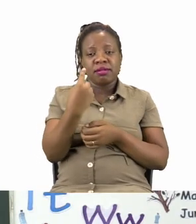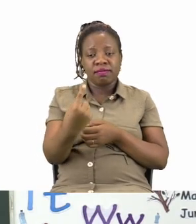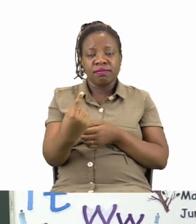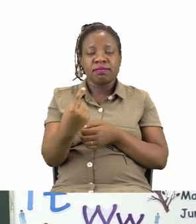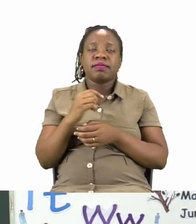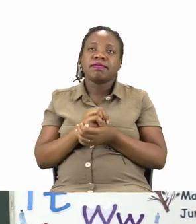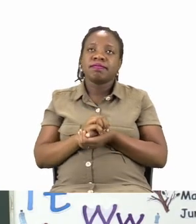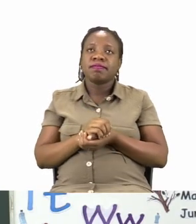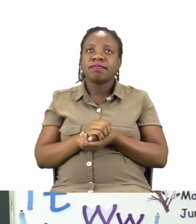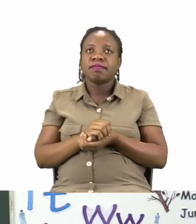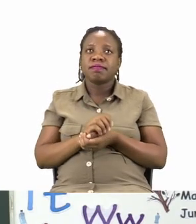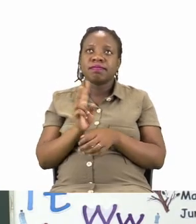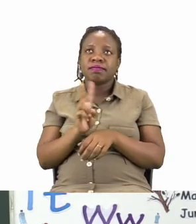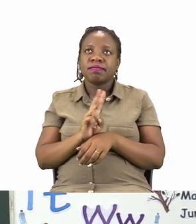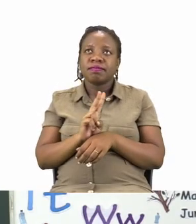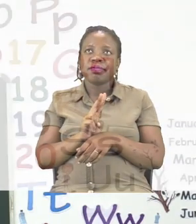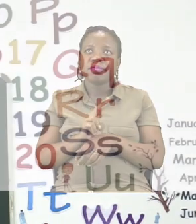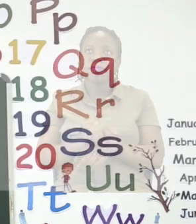break.